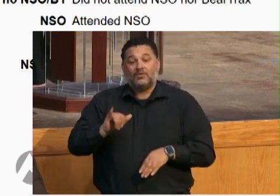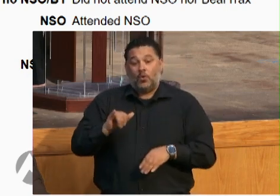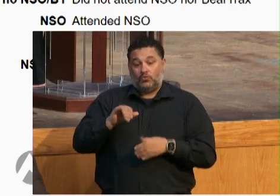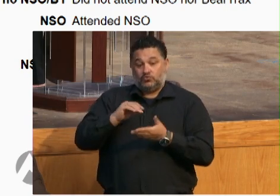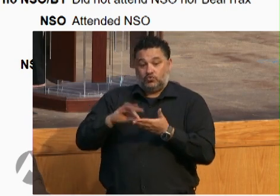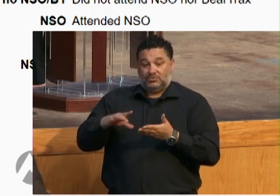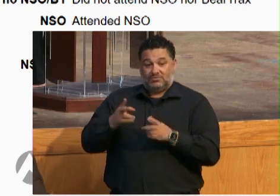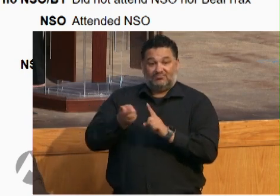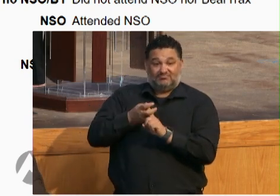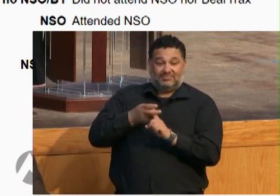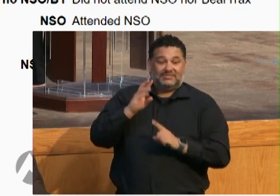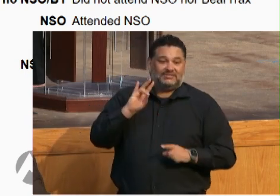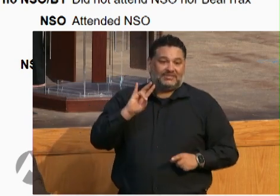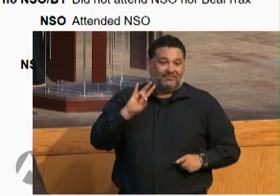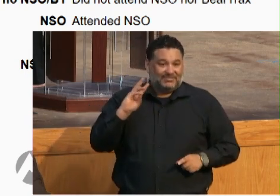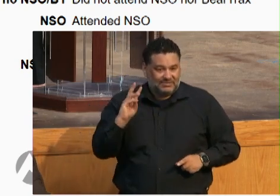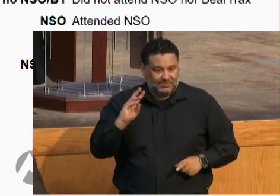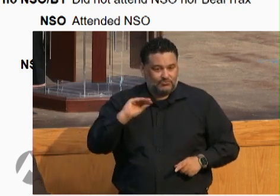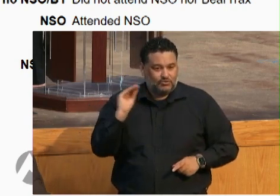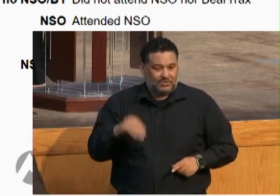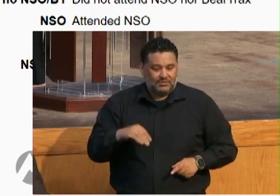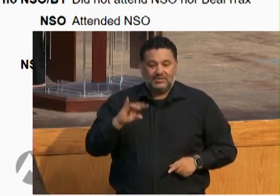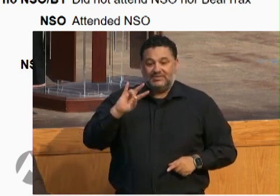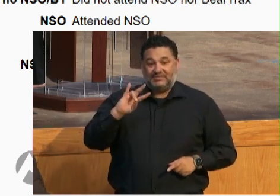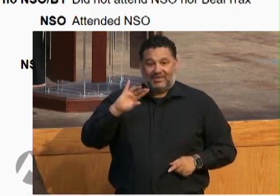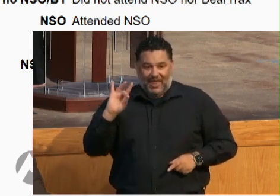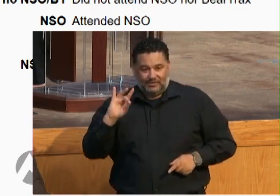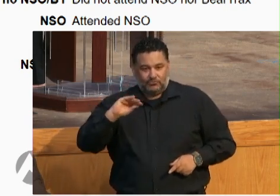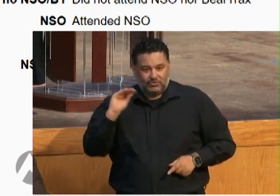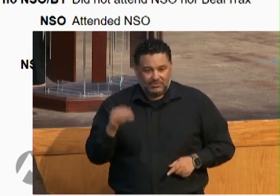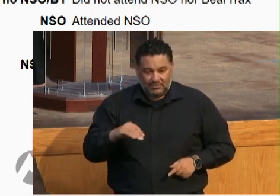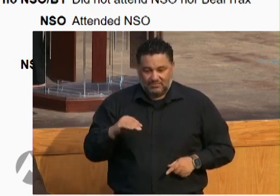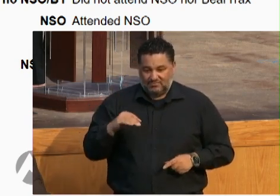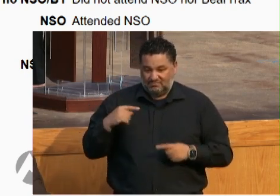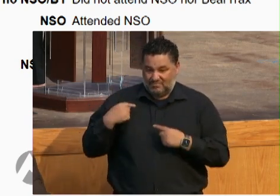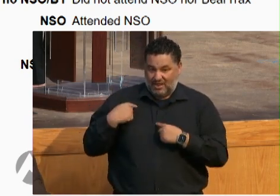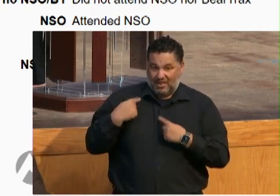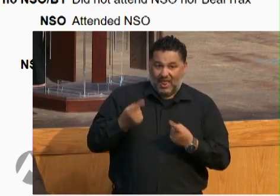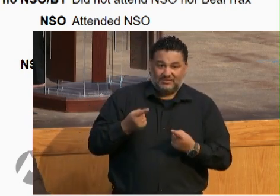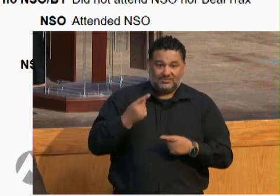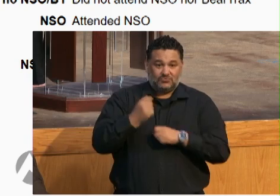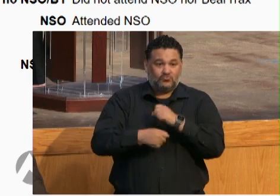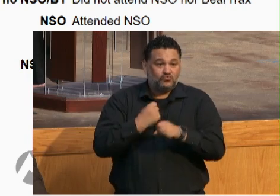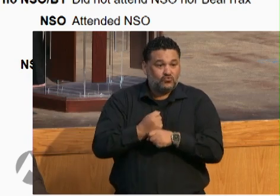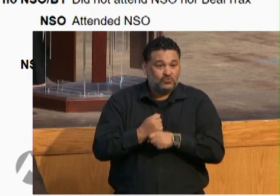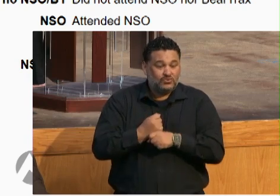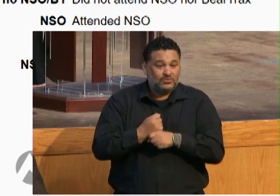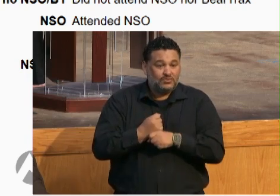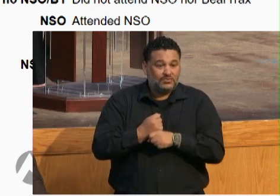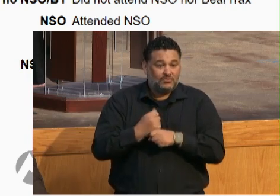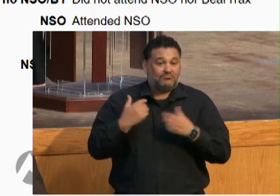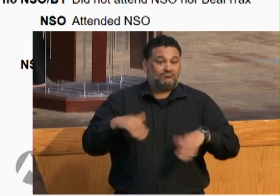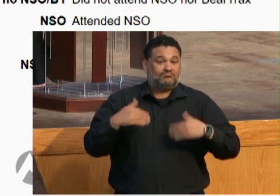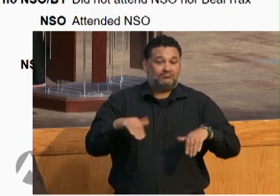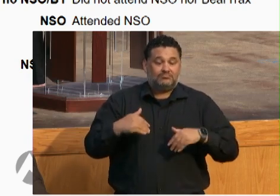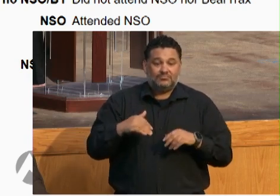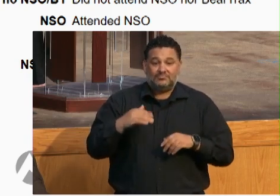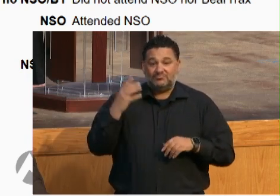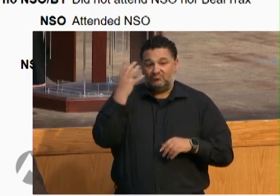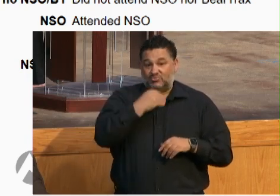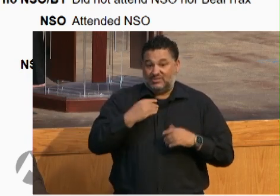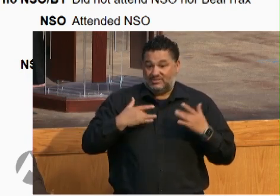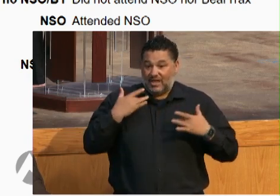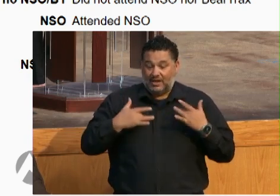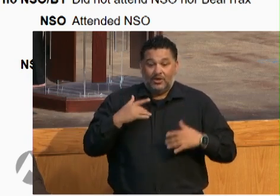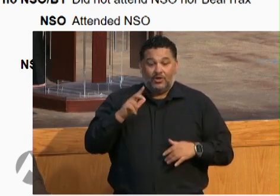at 76% and 78% in the last year. So that's pretty exciting. 38%